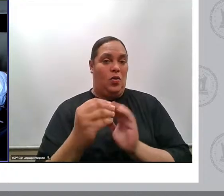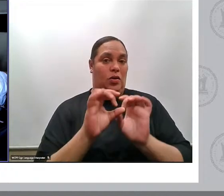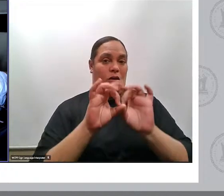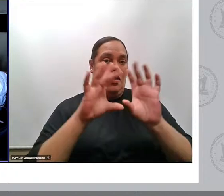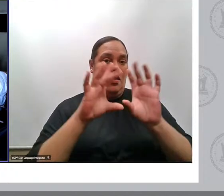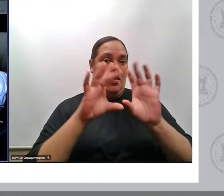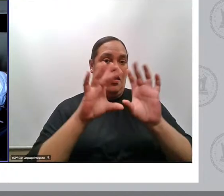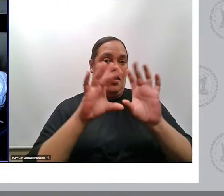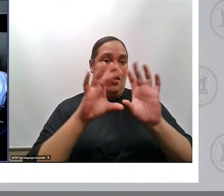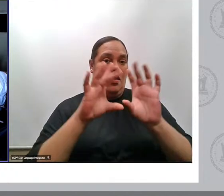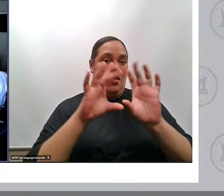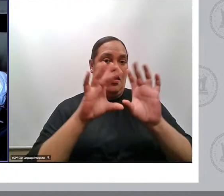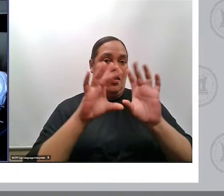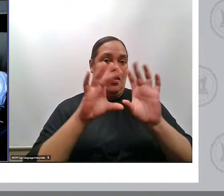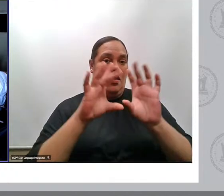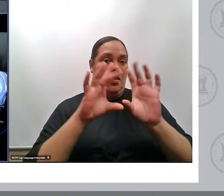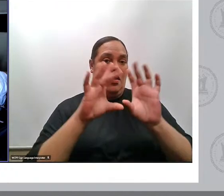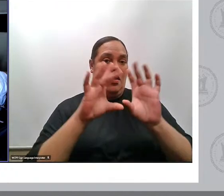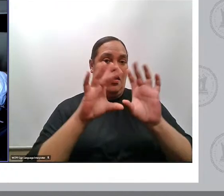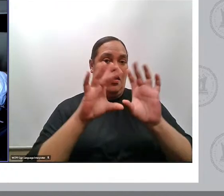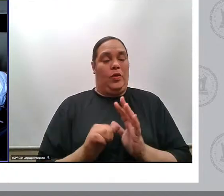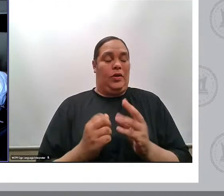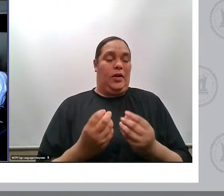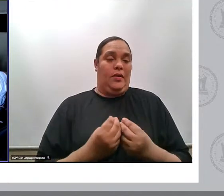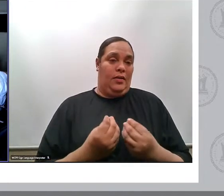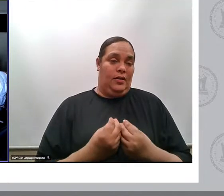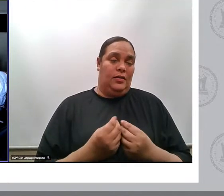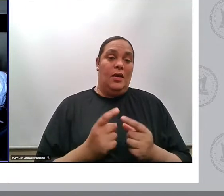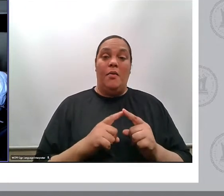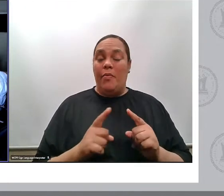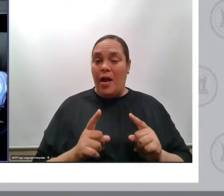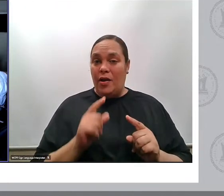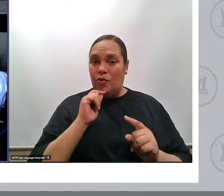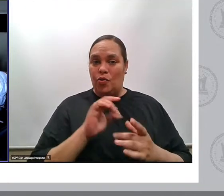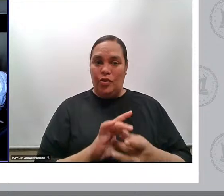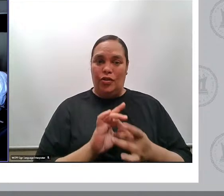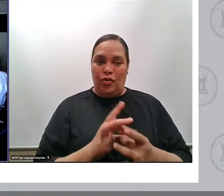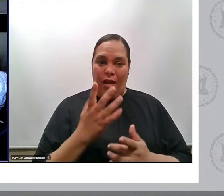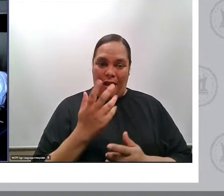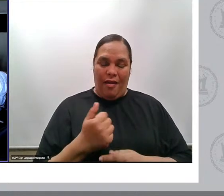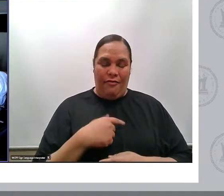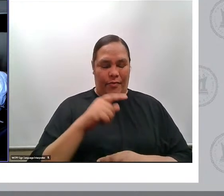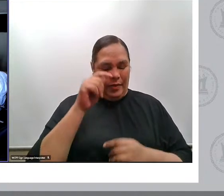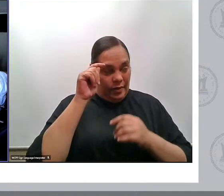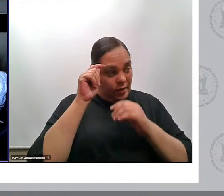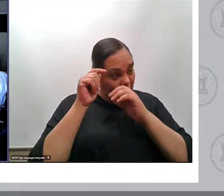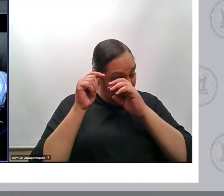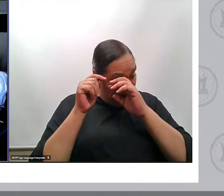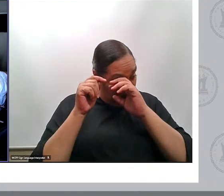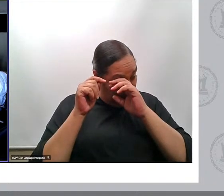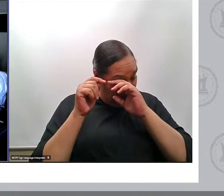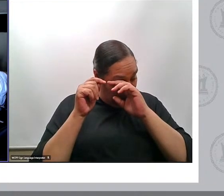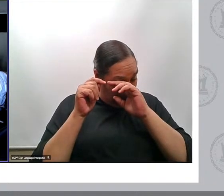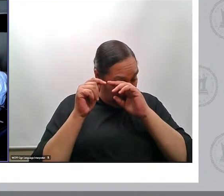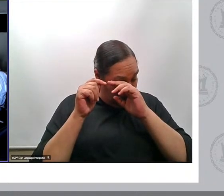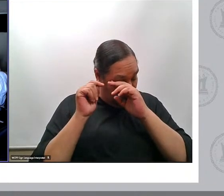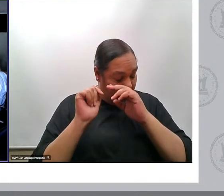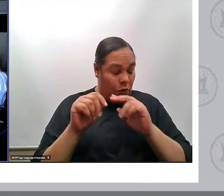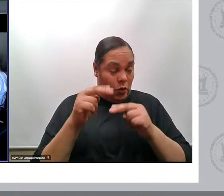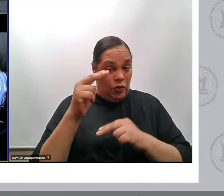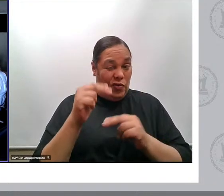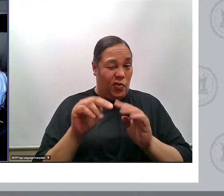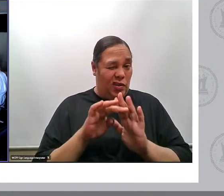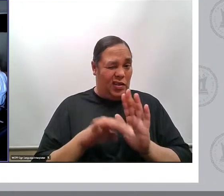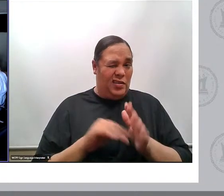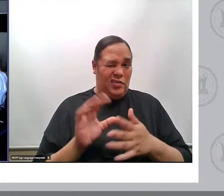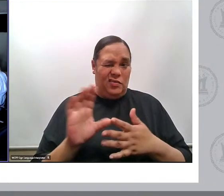as one of the important elements. But there's a relationship, I think, in your shortlisting criteria that you are bringing